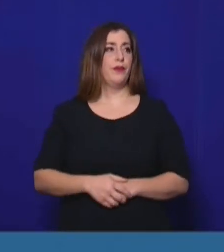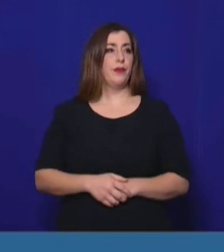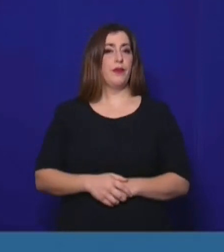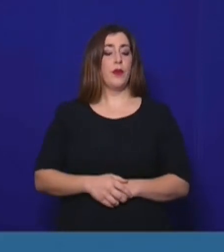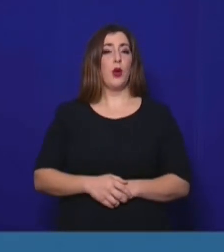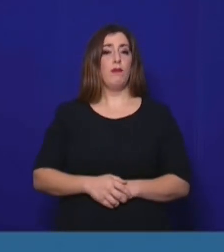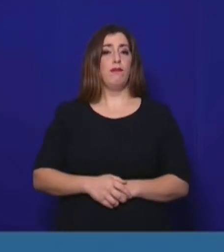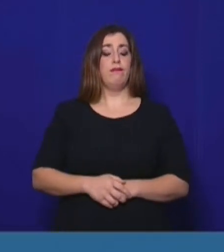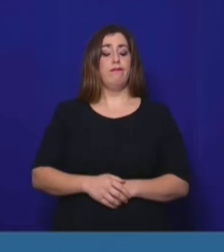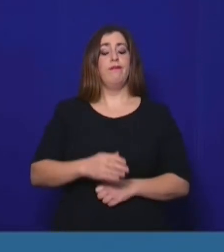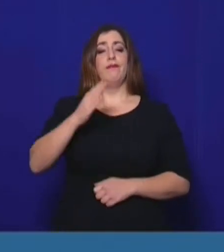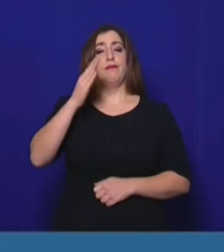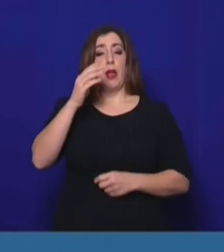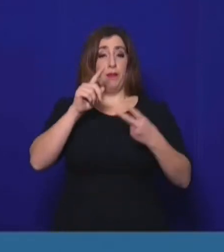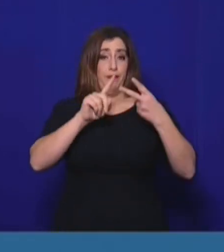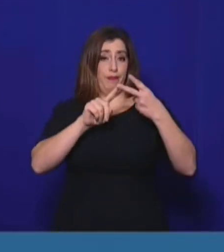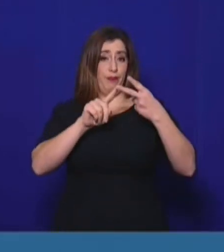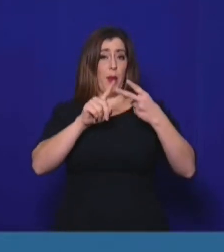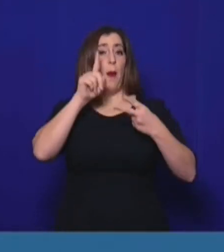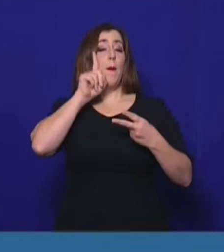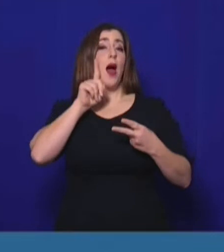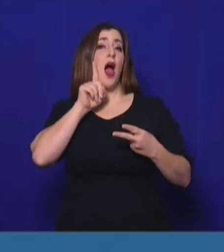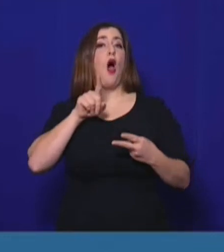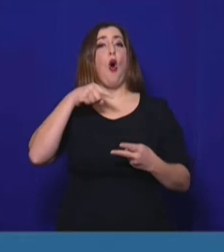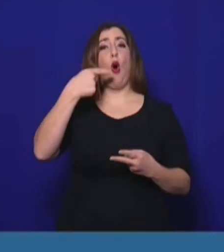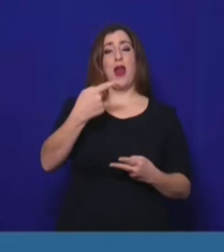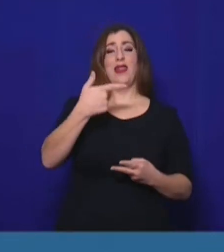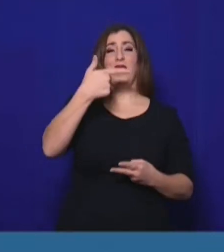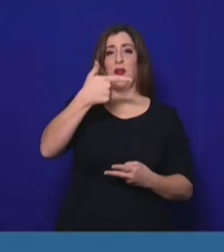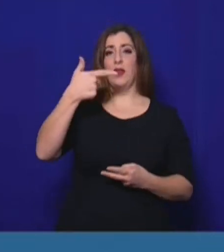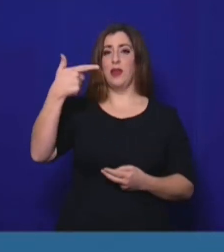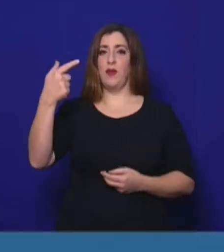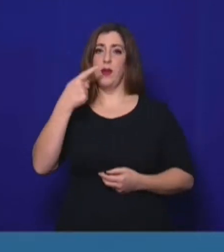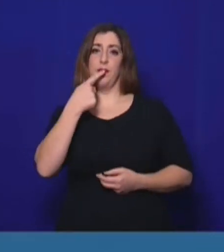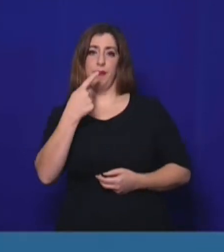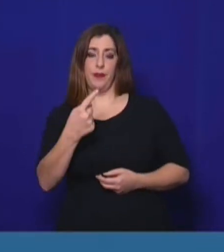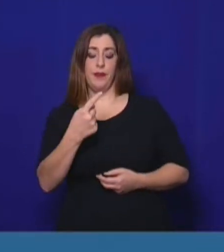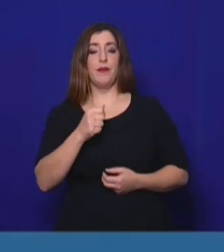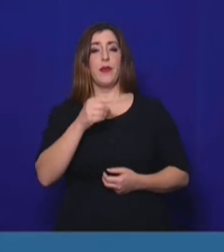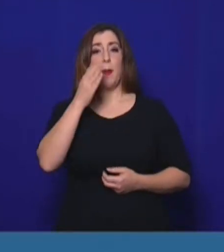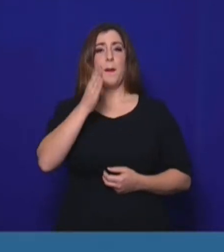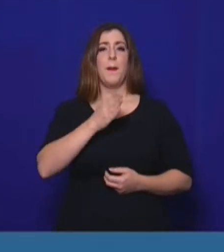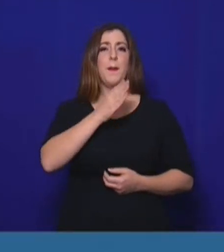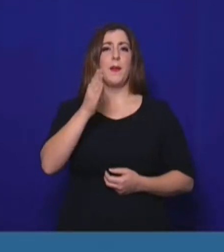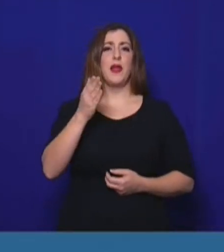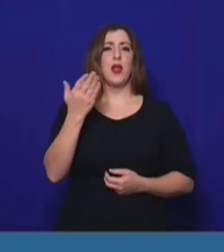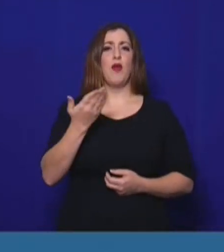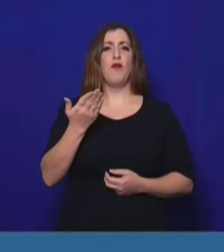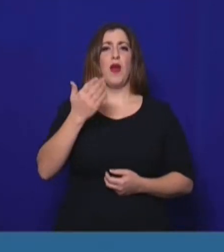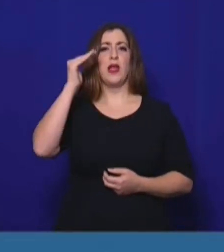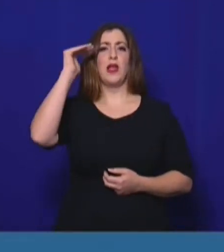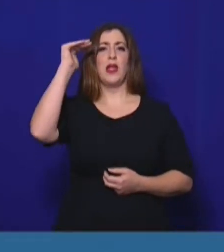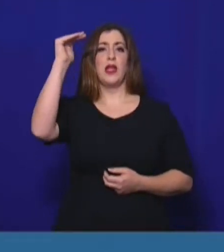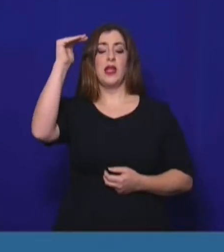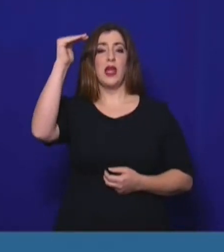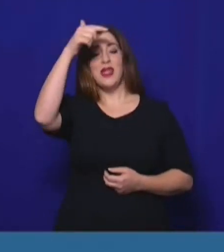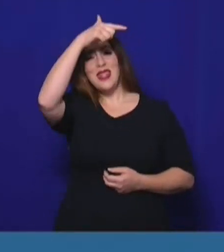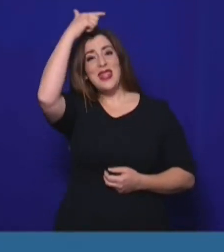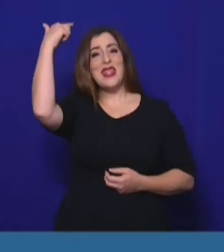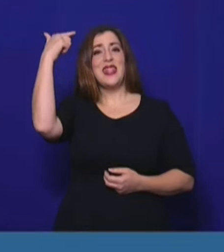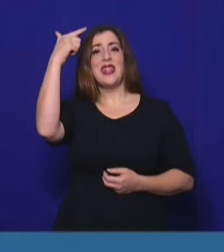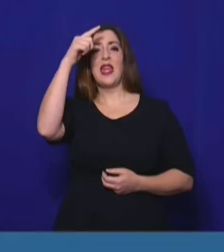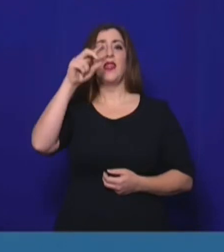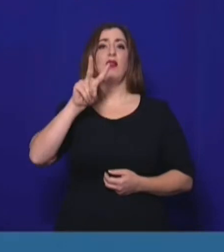mara oħra ta' 77 sena li din mietet fl-residenza ta' San Vincent de